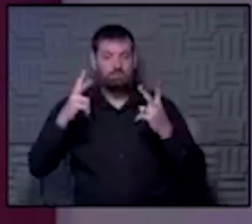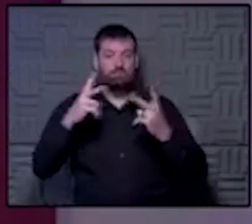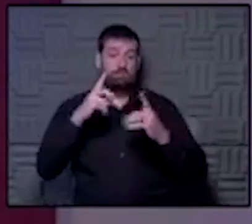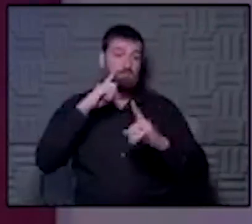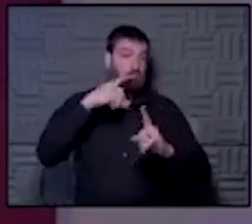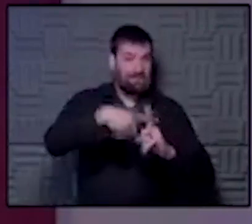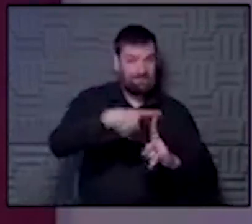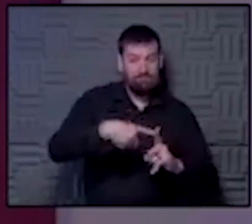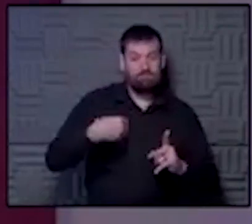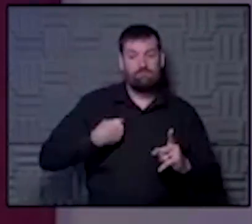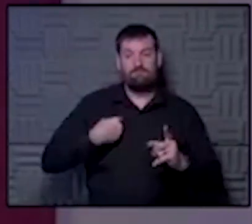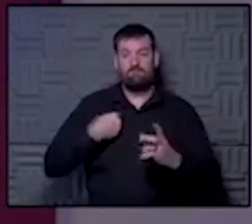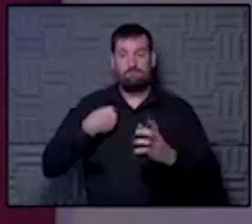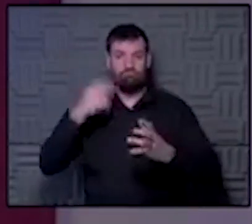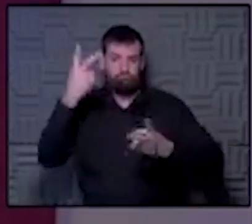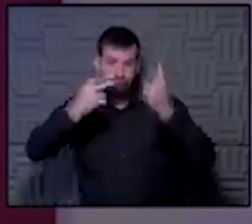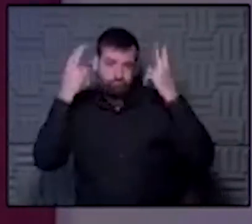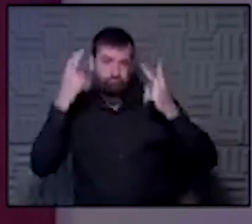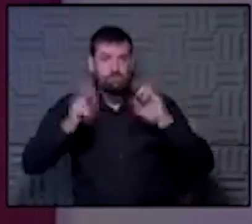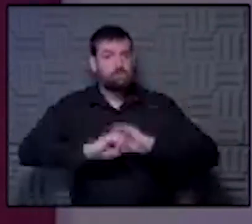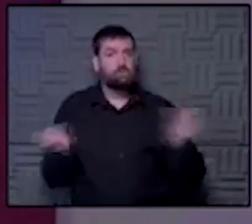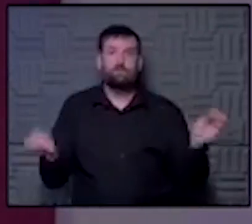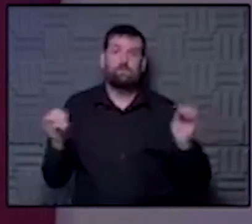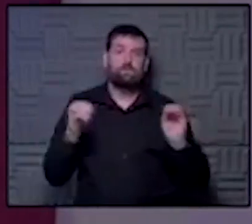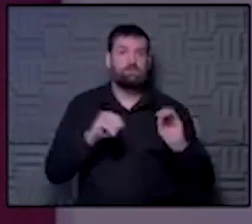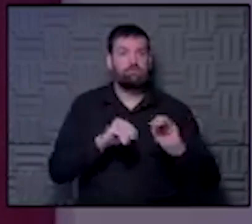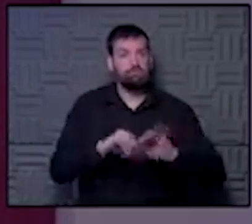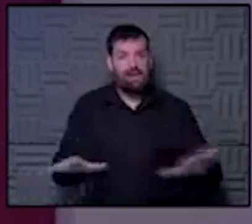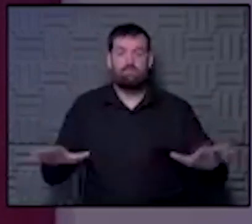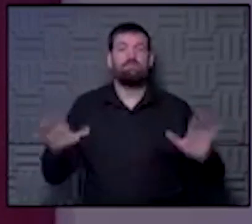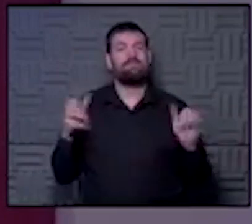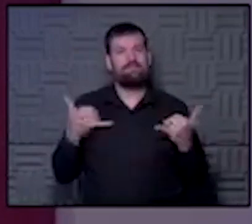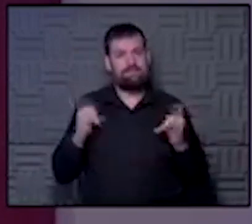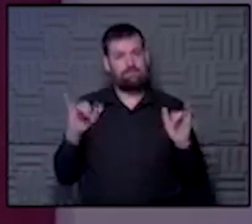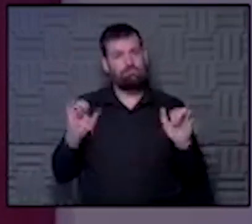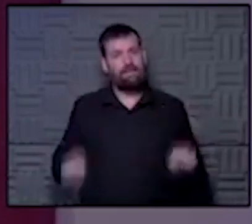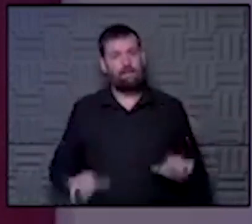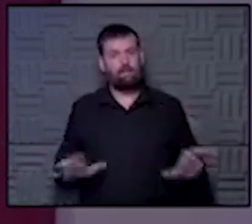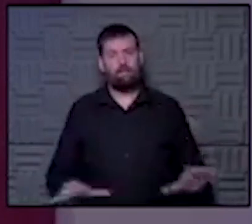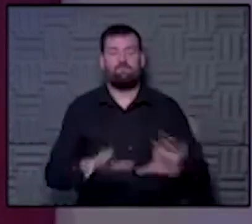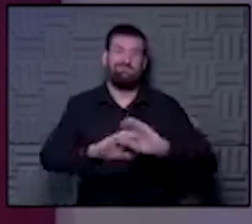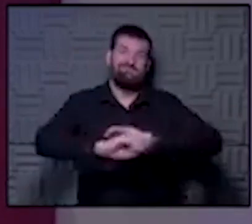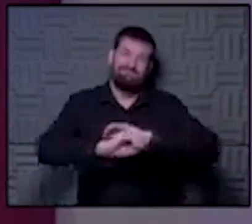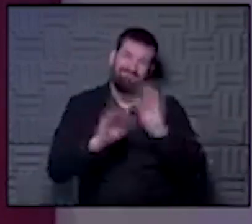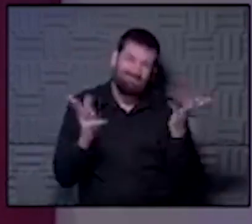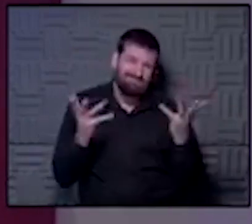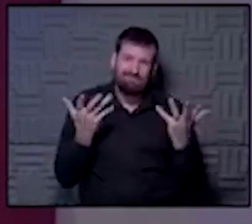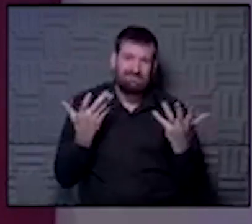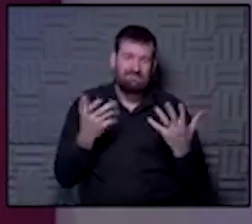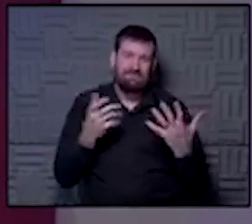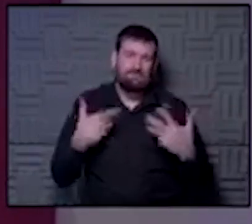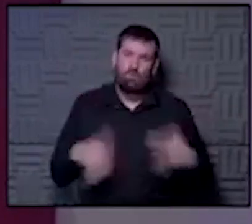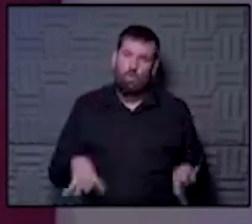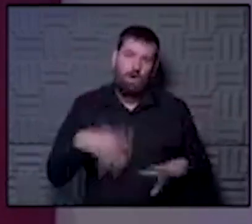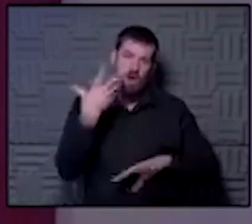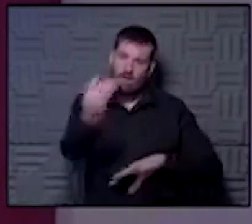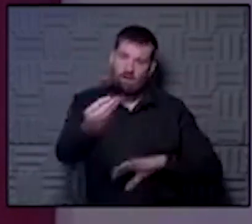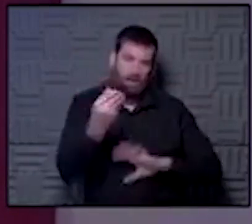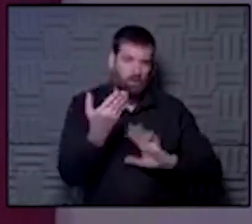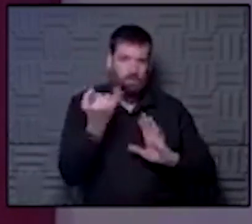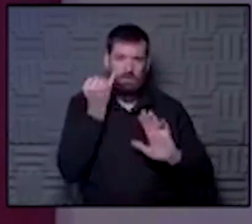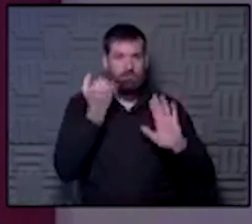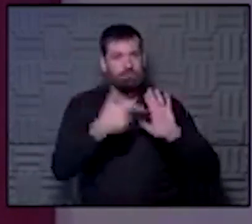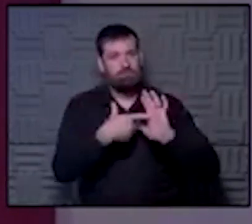on, their clients had masks on, and there was no spread. So I think it still can be done. Ideally, you're not going out and about in the community if you have